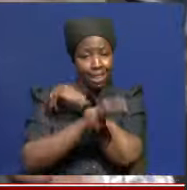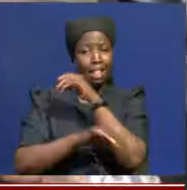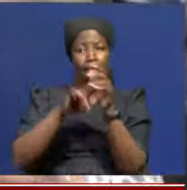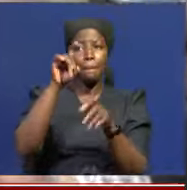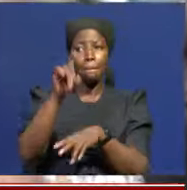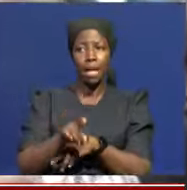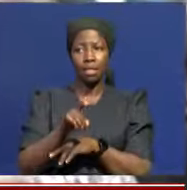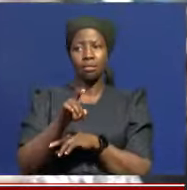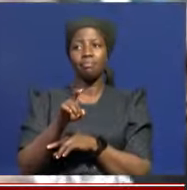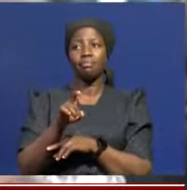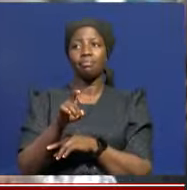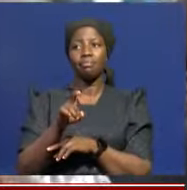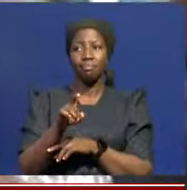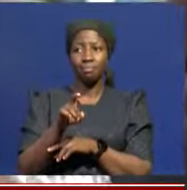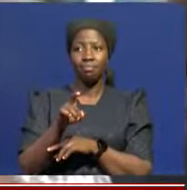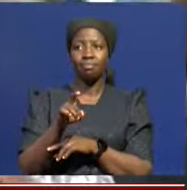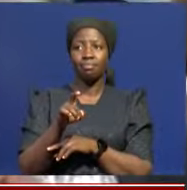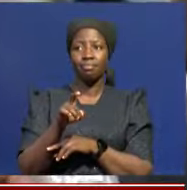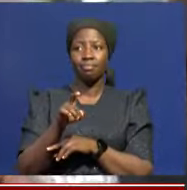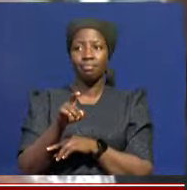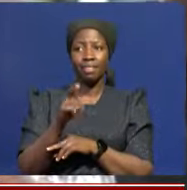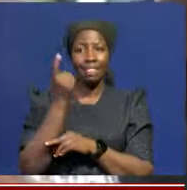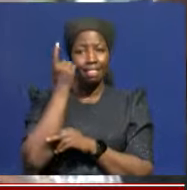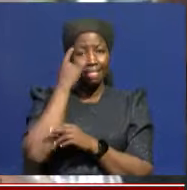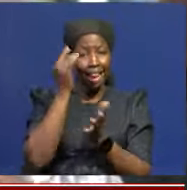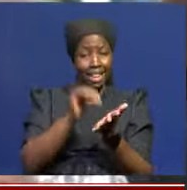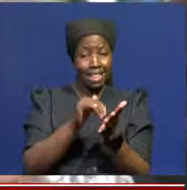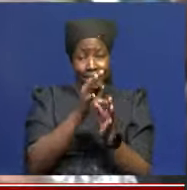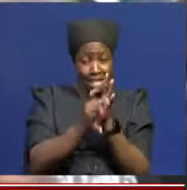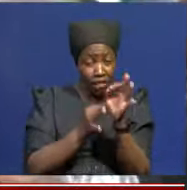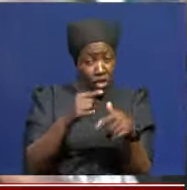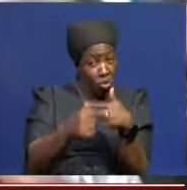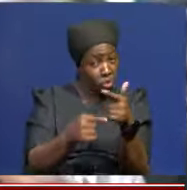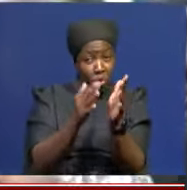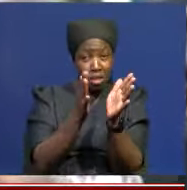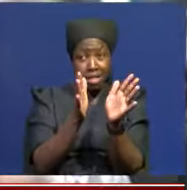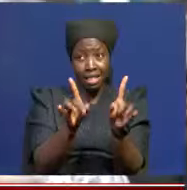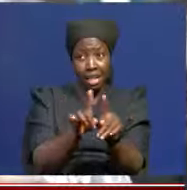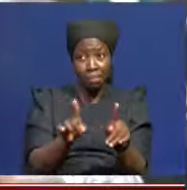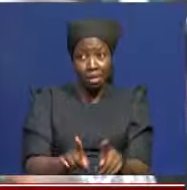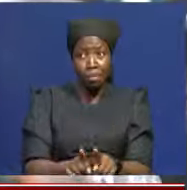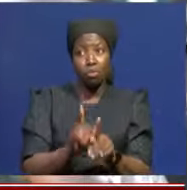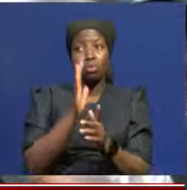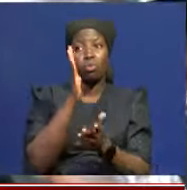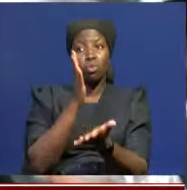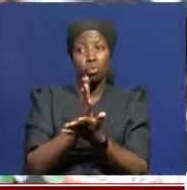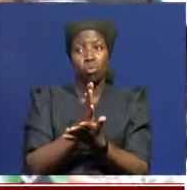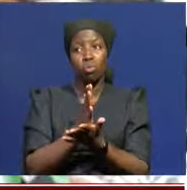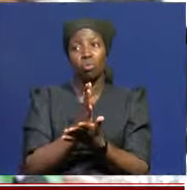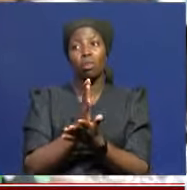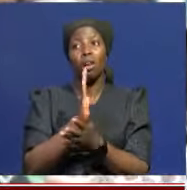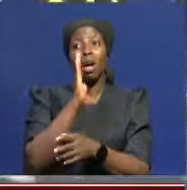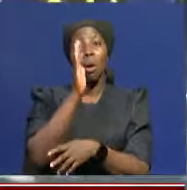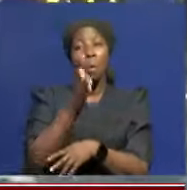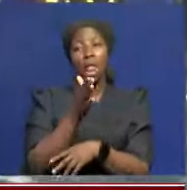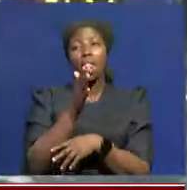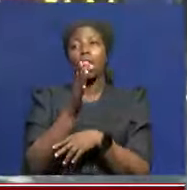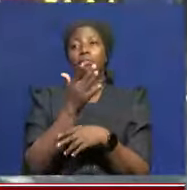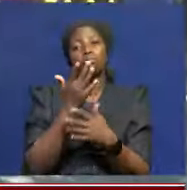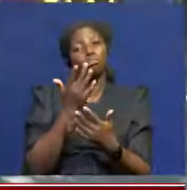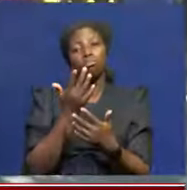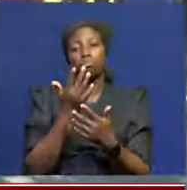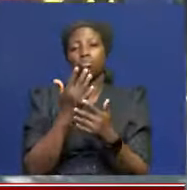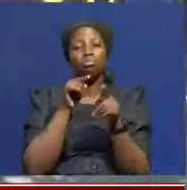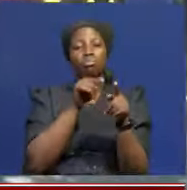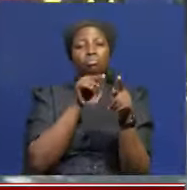must rethink. They must rethink. Because otherwise, if we move like this, we are just going to intimidate their leaders and we are not going to achieve anything. Last